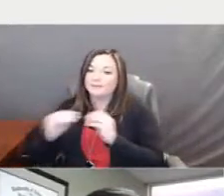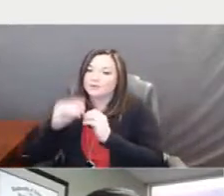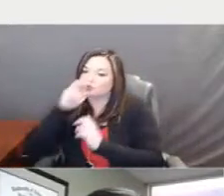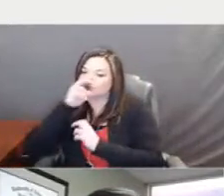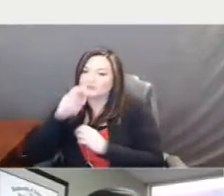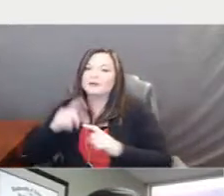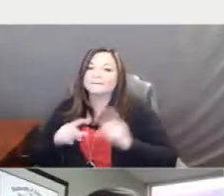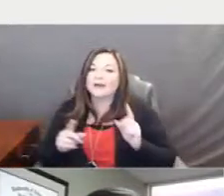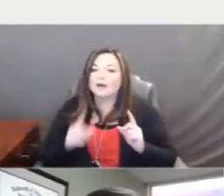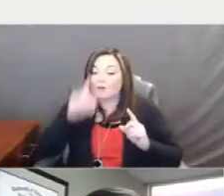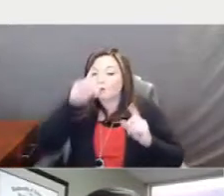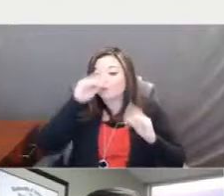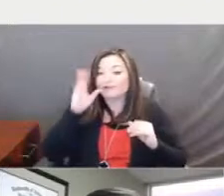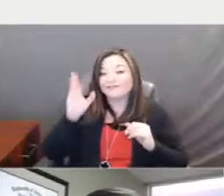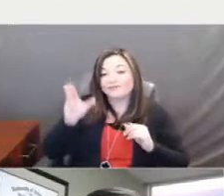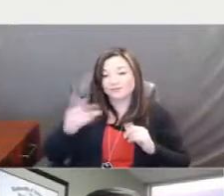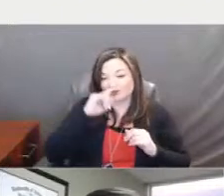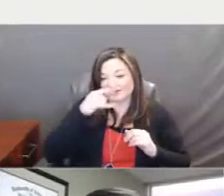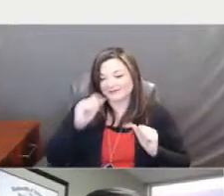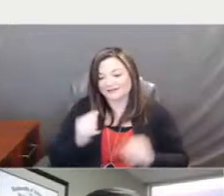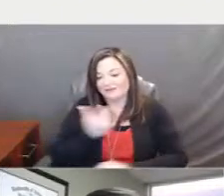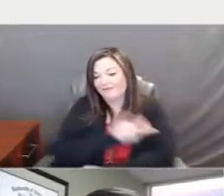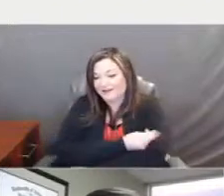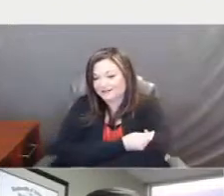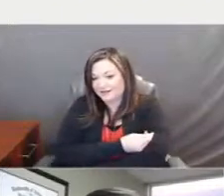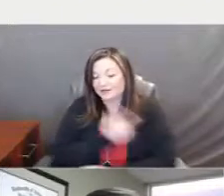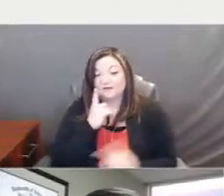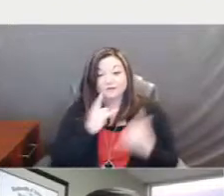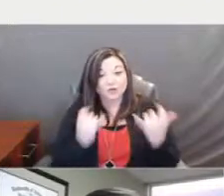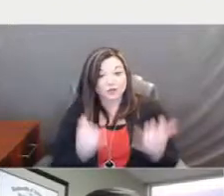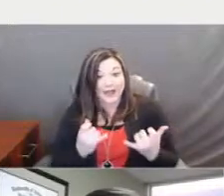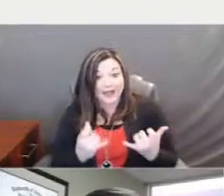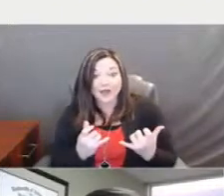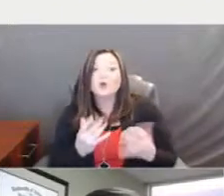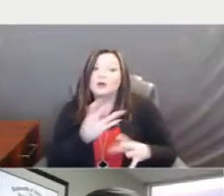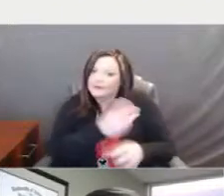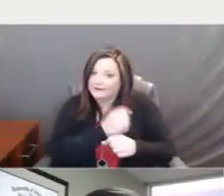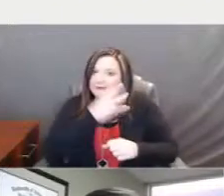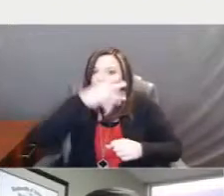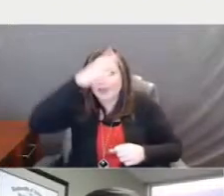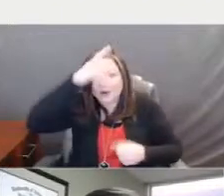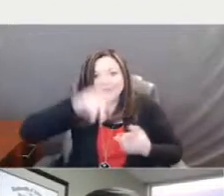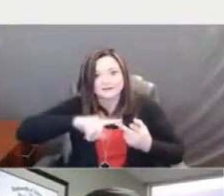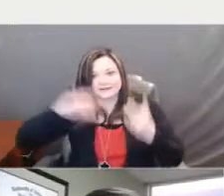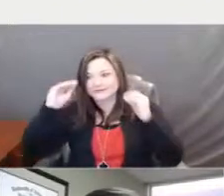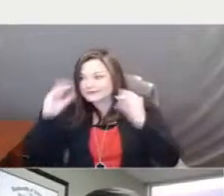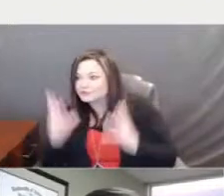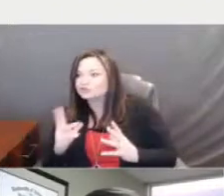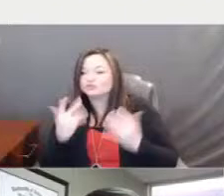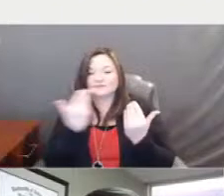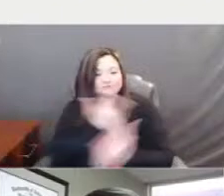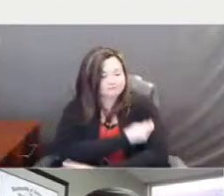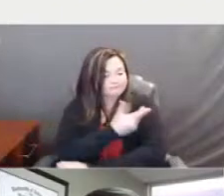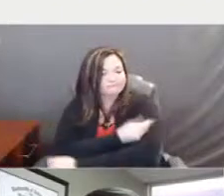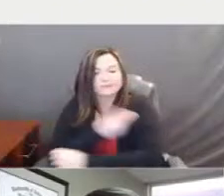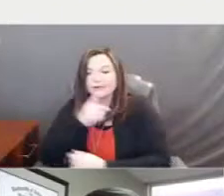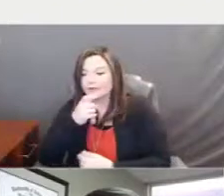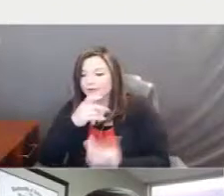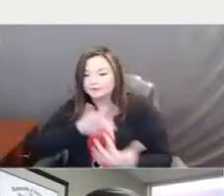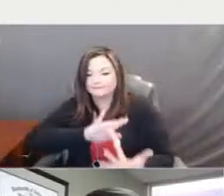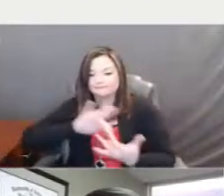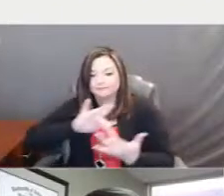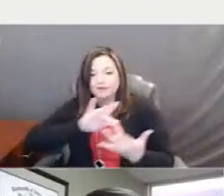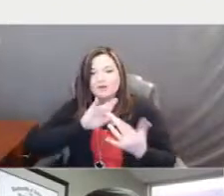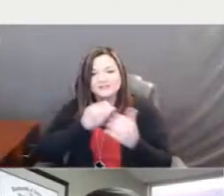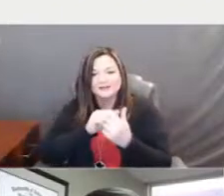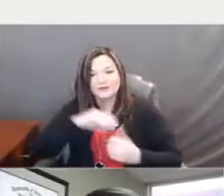get kids vaccinated. In the meantime, we get kids, parents vaccinated, teachers vaccinated, other people who are in contact, so that we